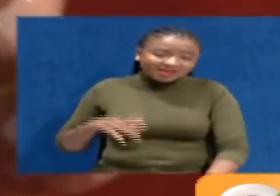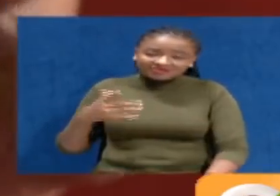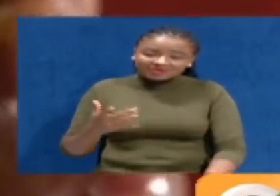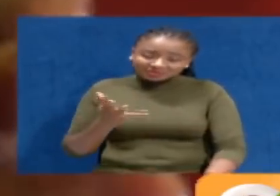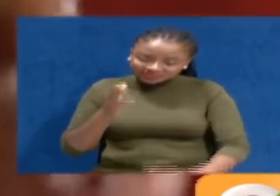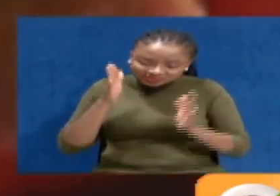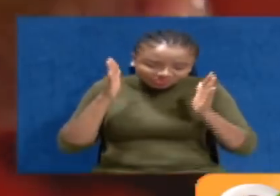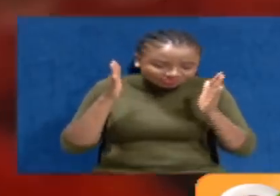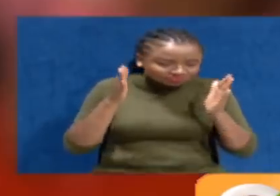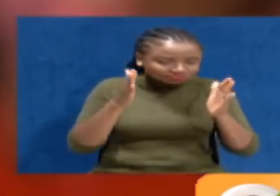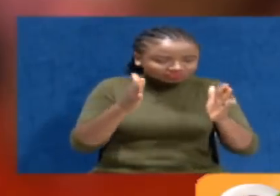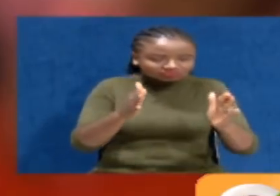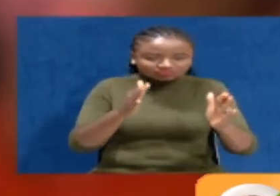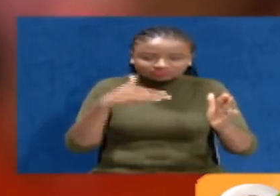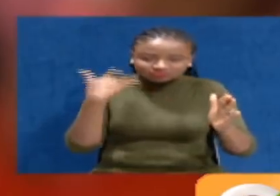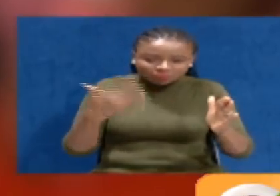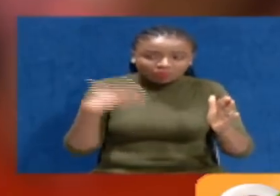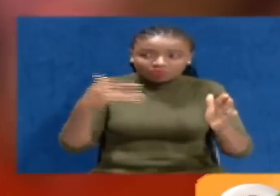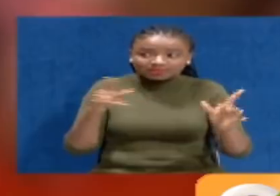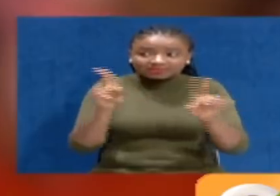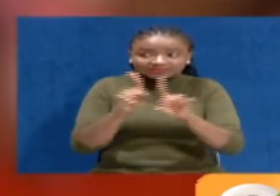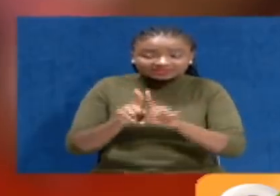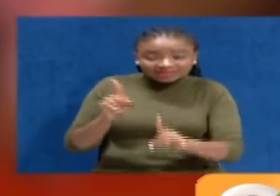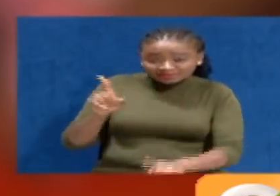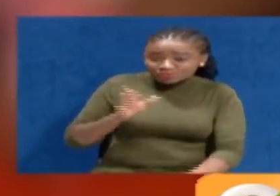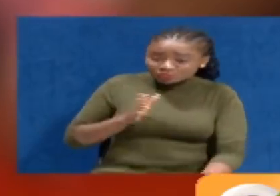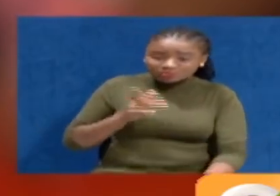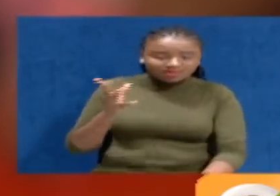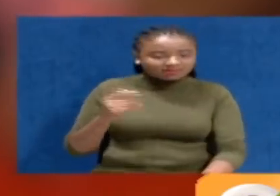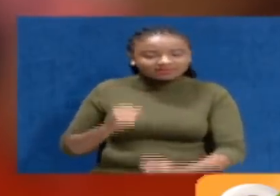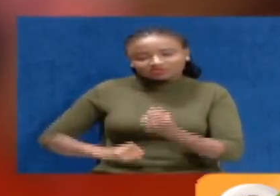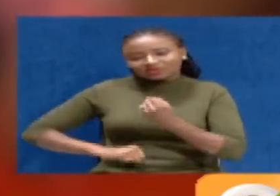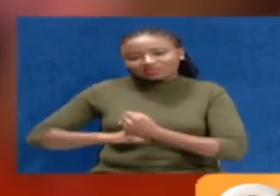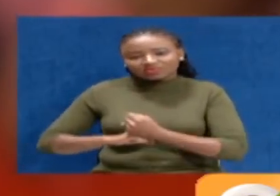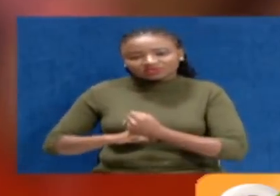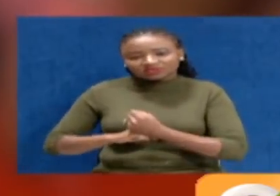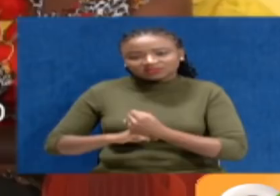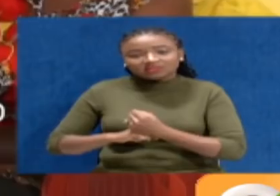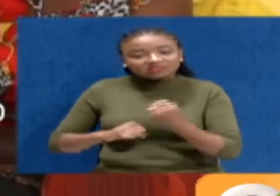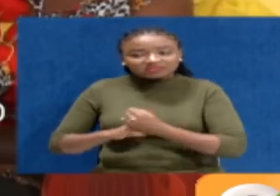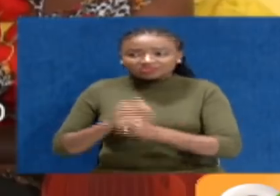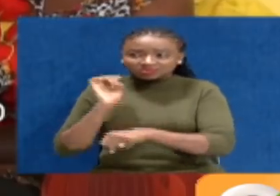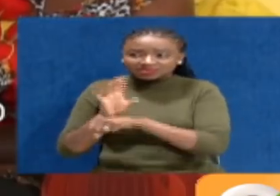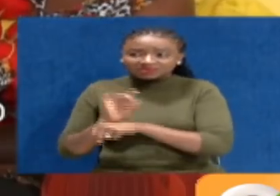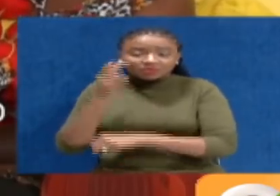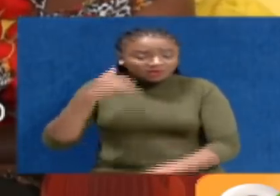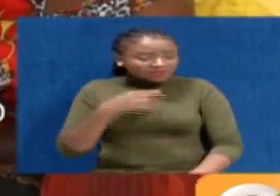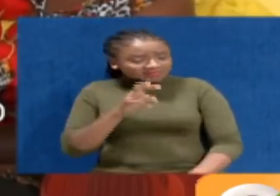requires attention round the clock. Jacqueline too will need a lot of help in order to cope with her son's condition.